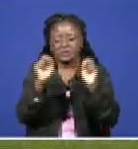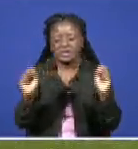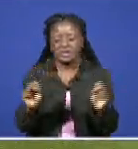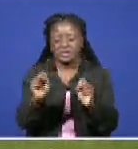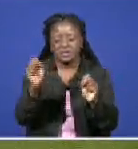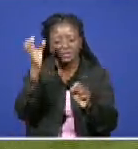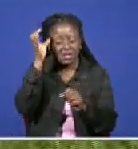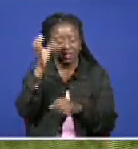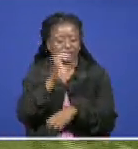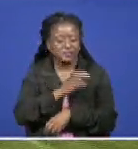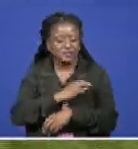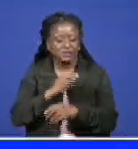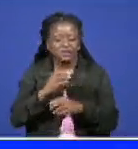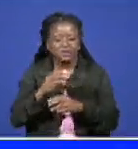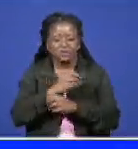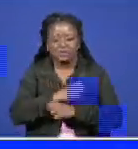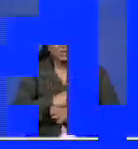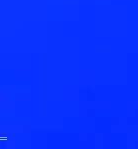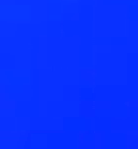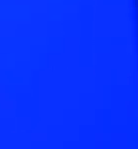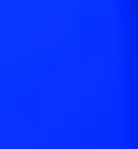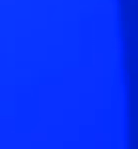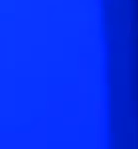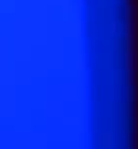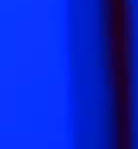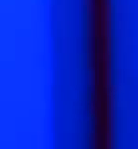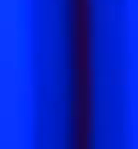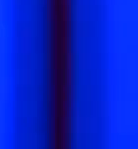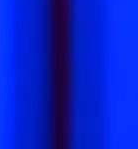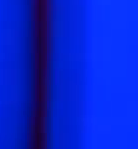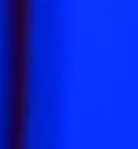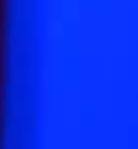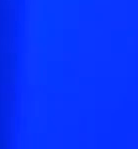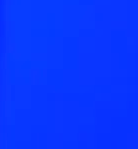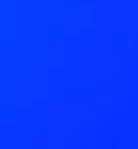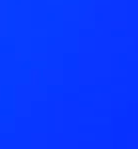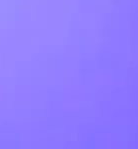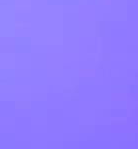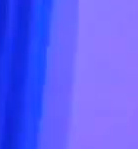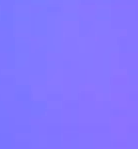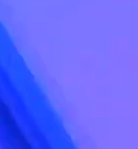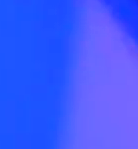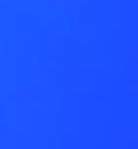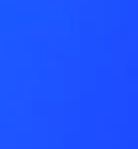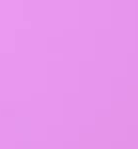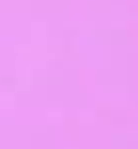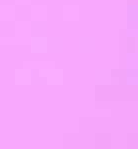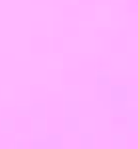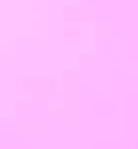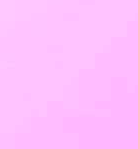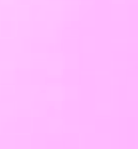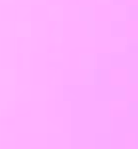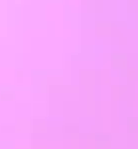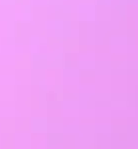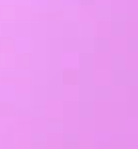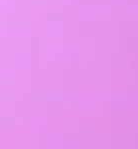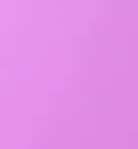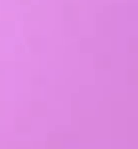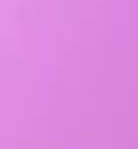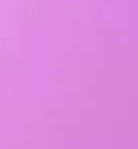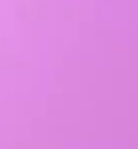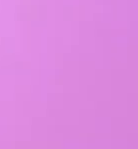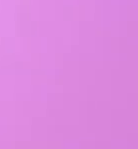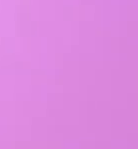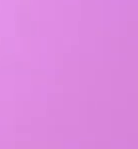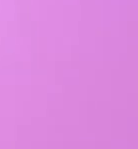Fisher. You enjoy your evening. ZNS Total Sports is brought to you by Fourth Terrace Diagnostic Center.